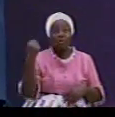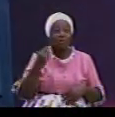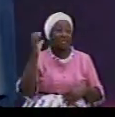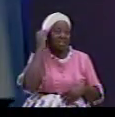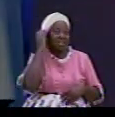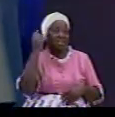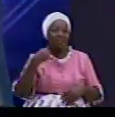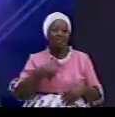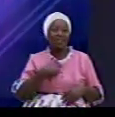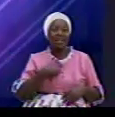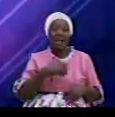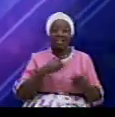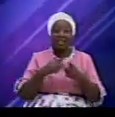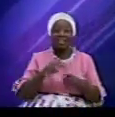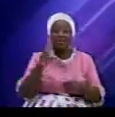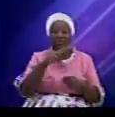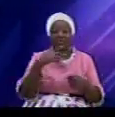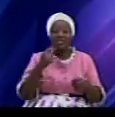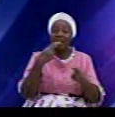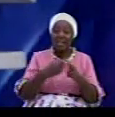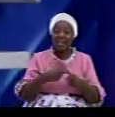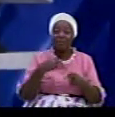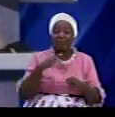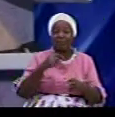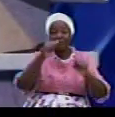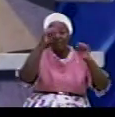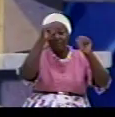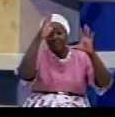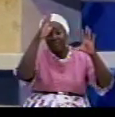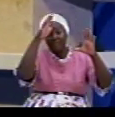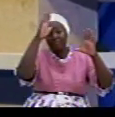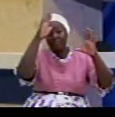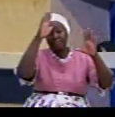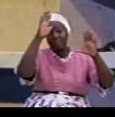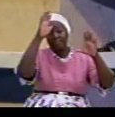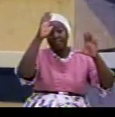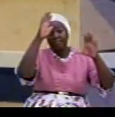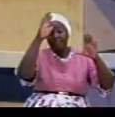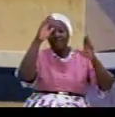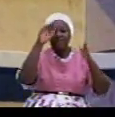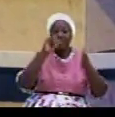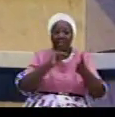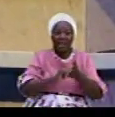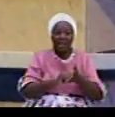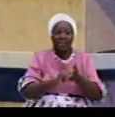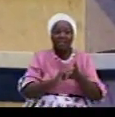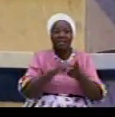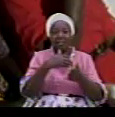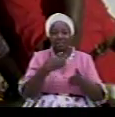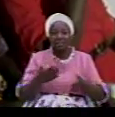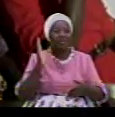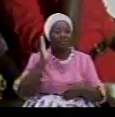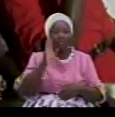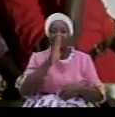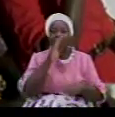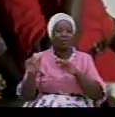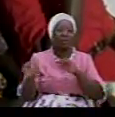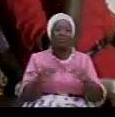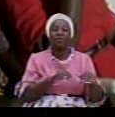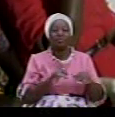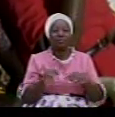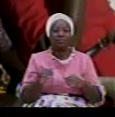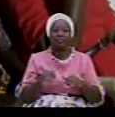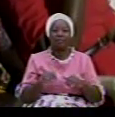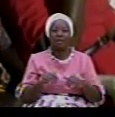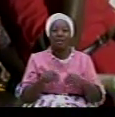he uses the name of the Father. That thing will be done. Now he